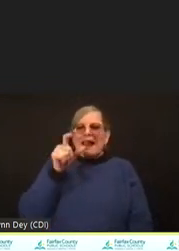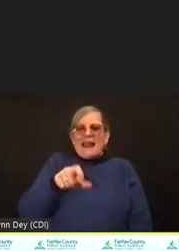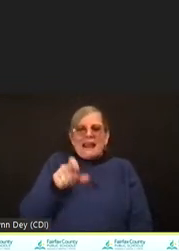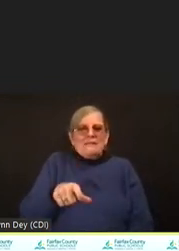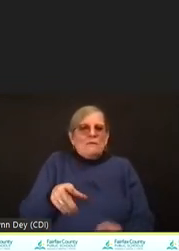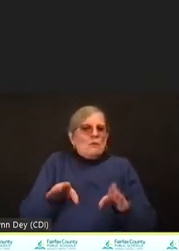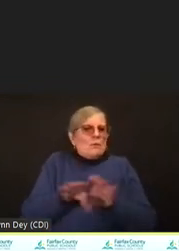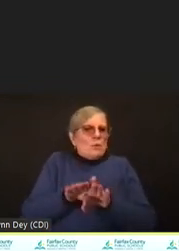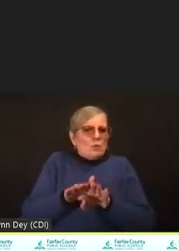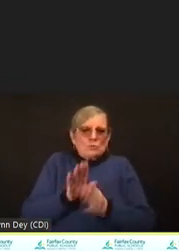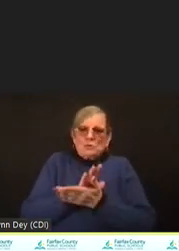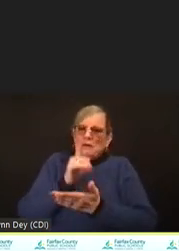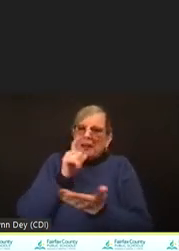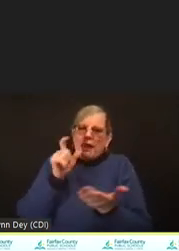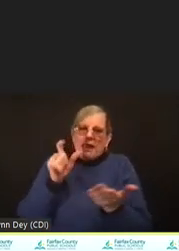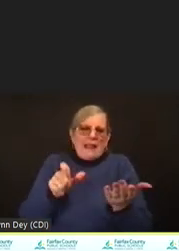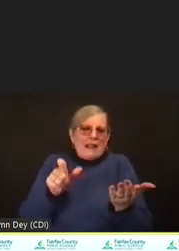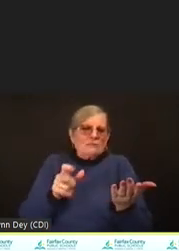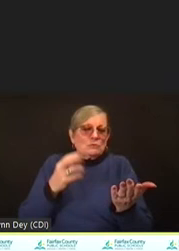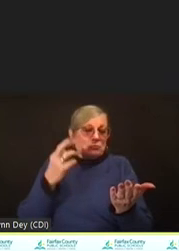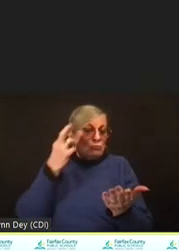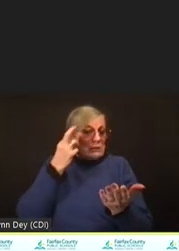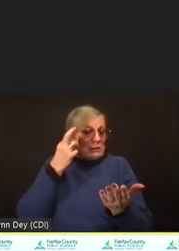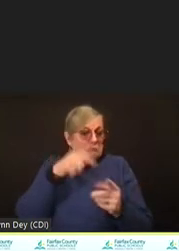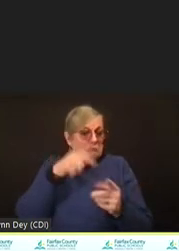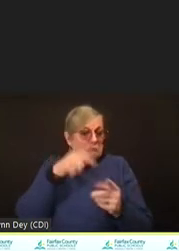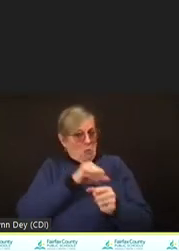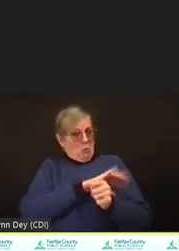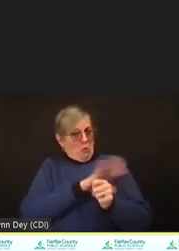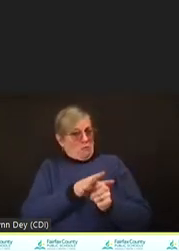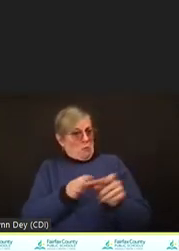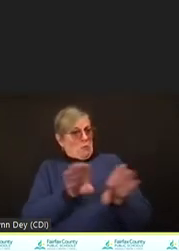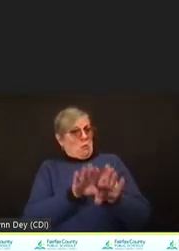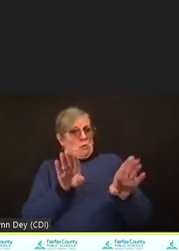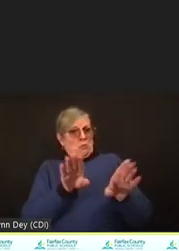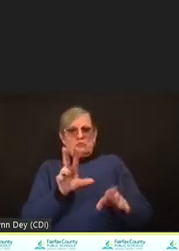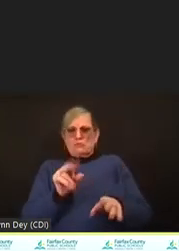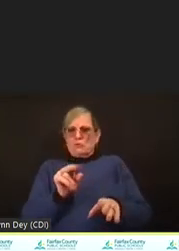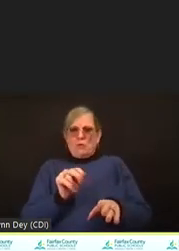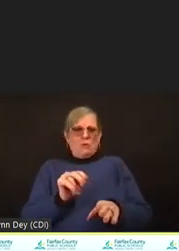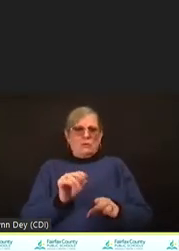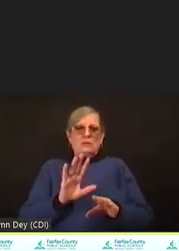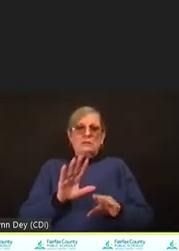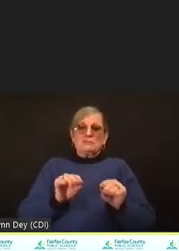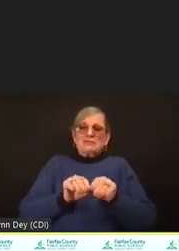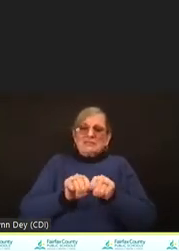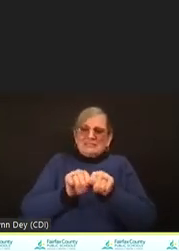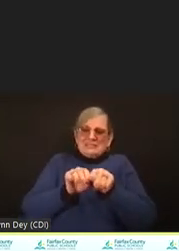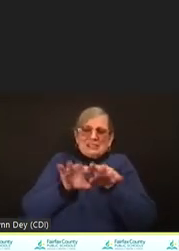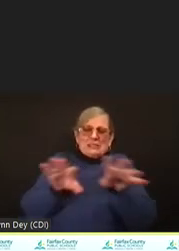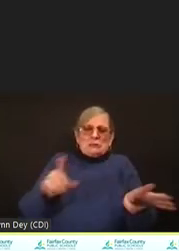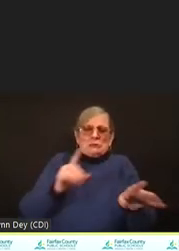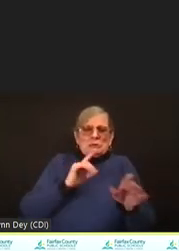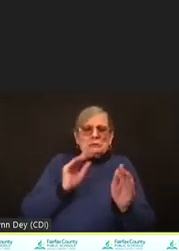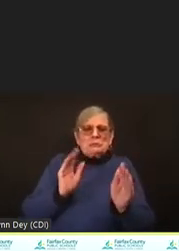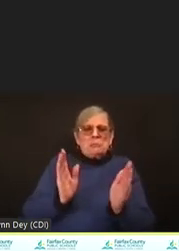transmission. Our COVID transmission rates have been extremely low, less than